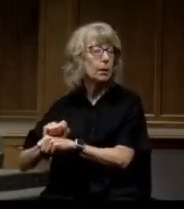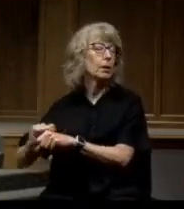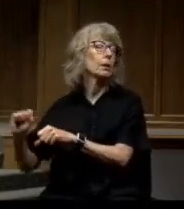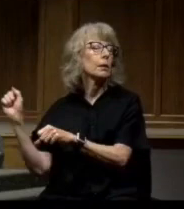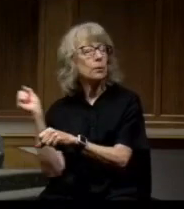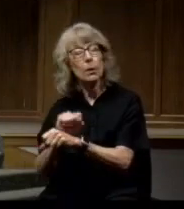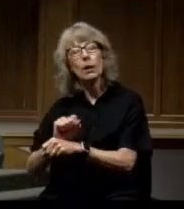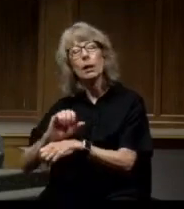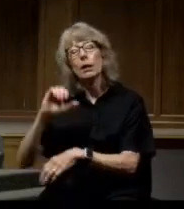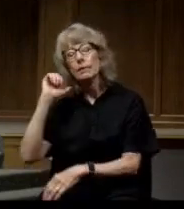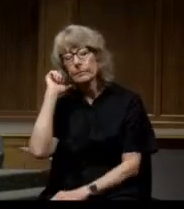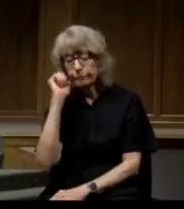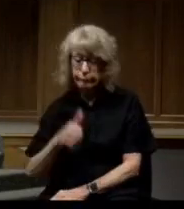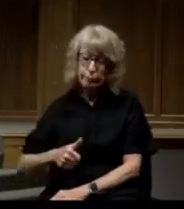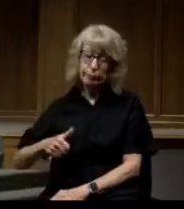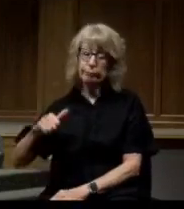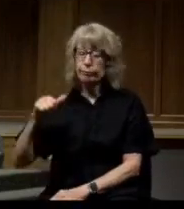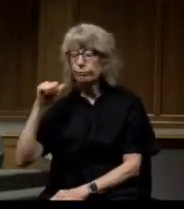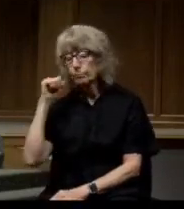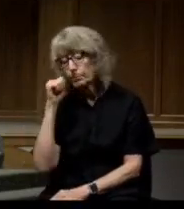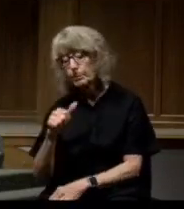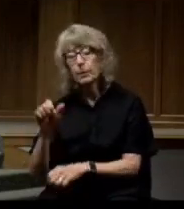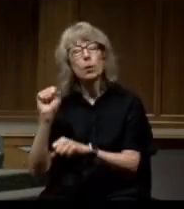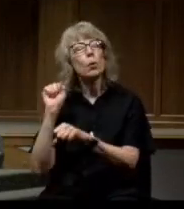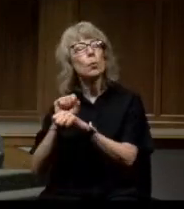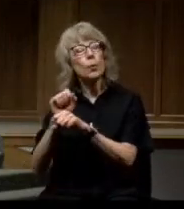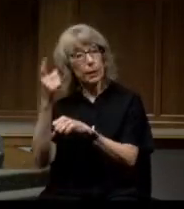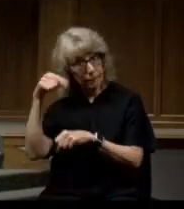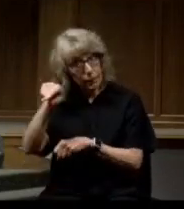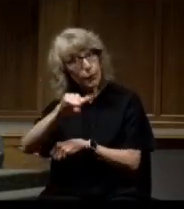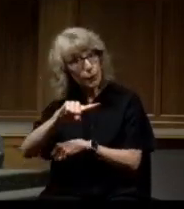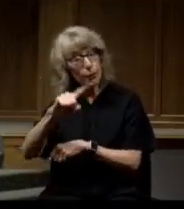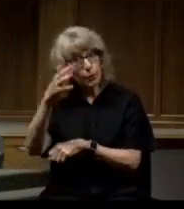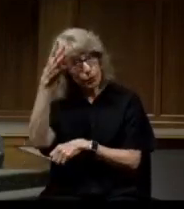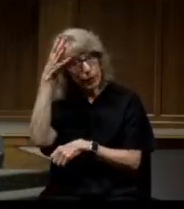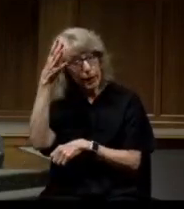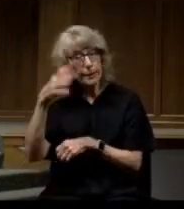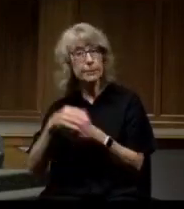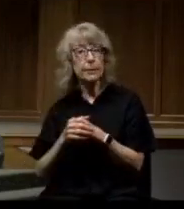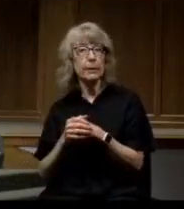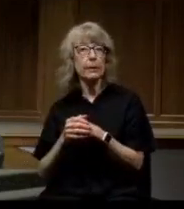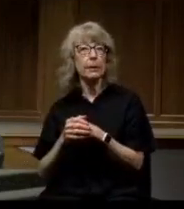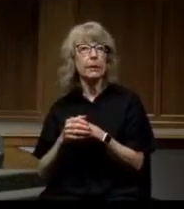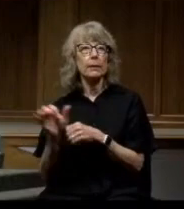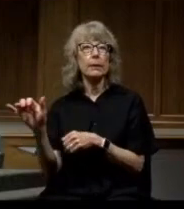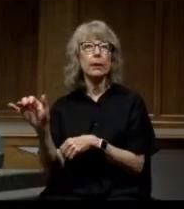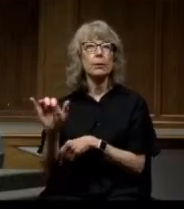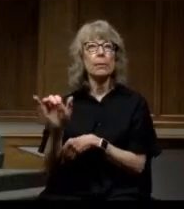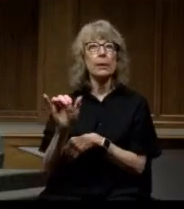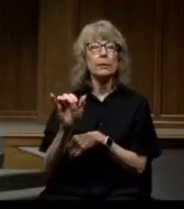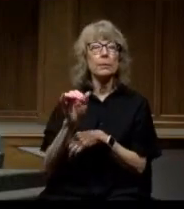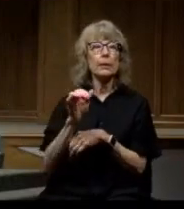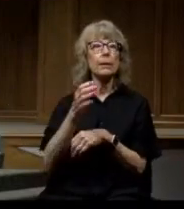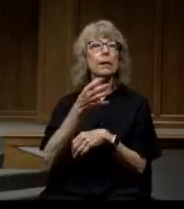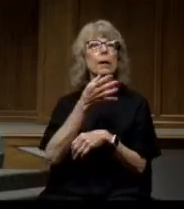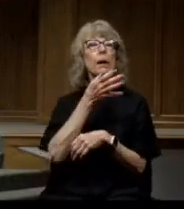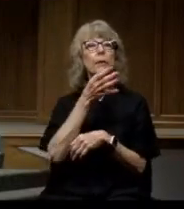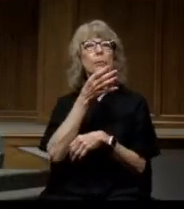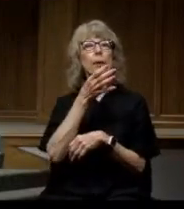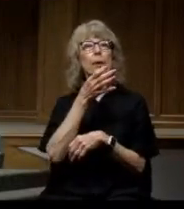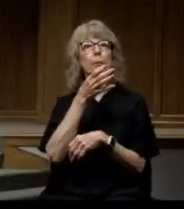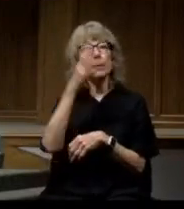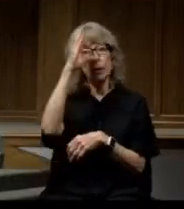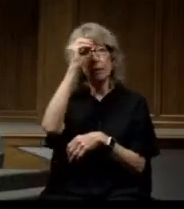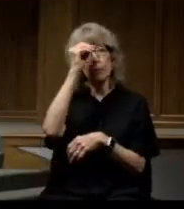And that phrase, "I've been slaving away for you," reminds me of the mother of the 8-year-old boy